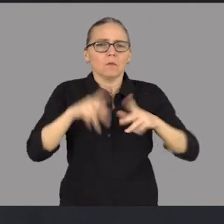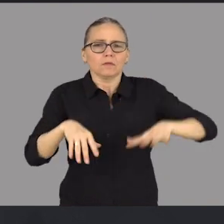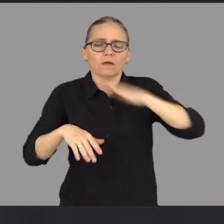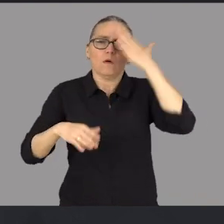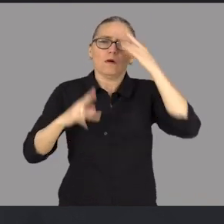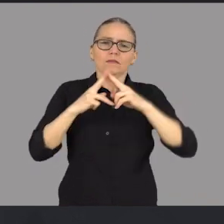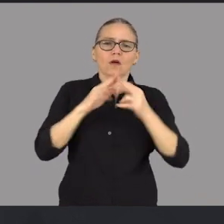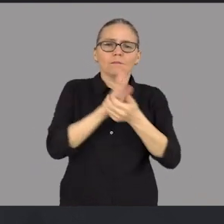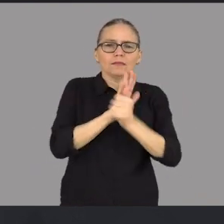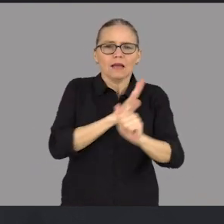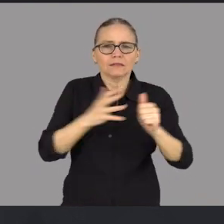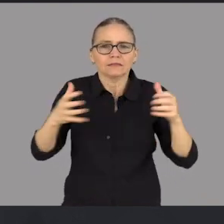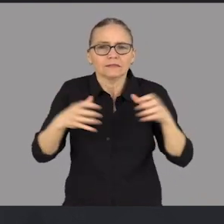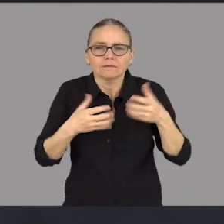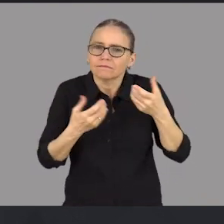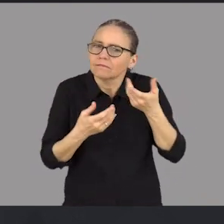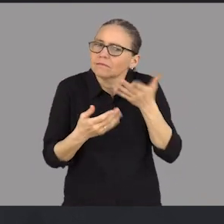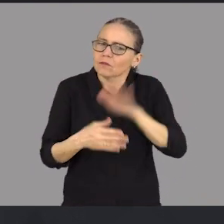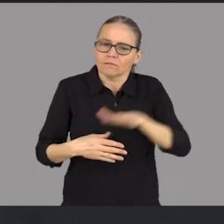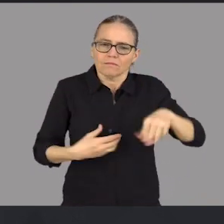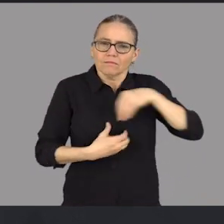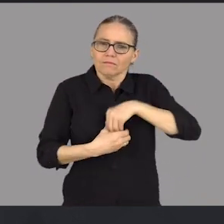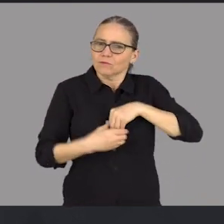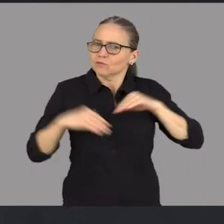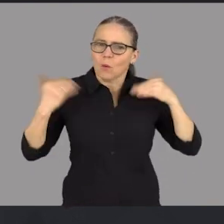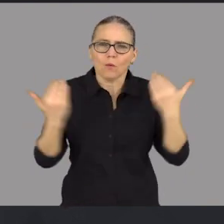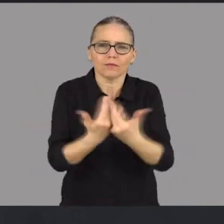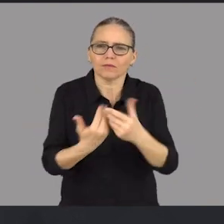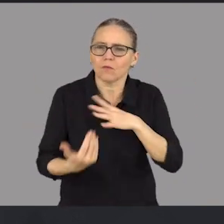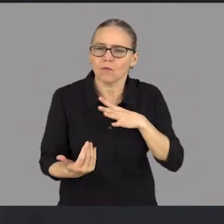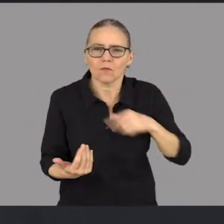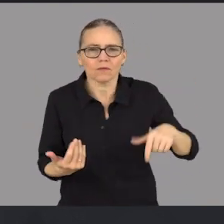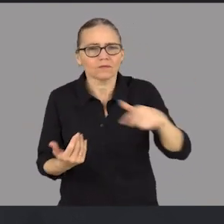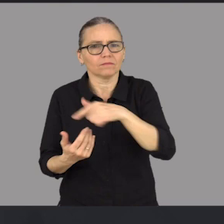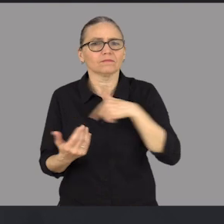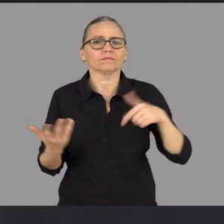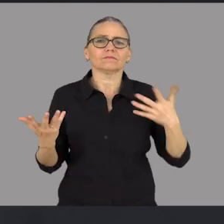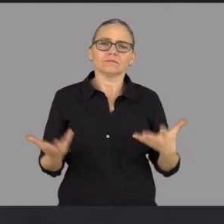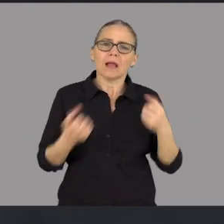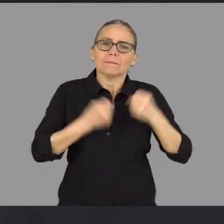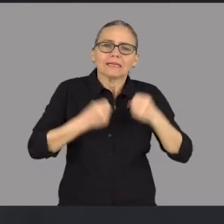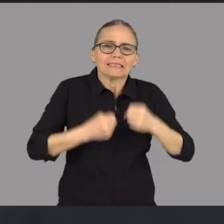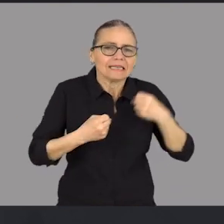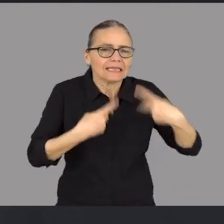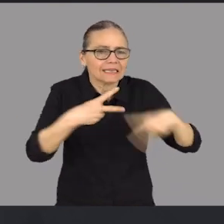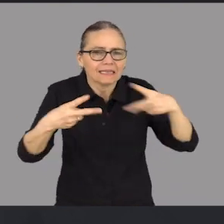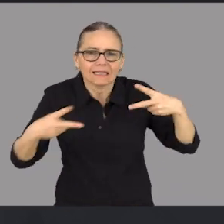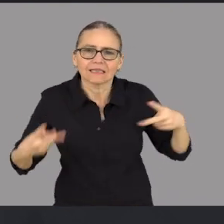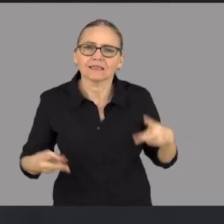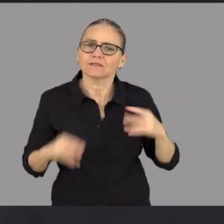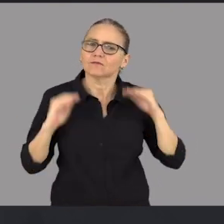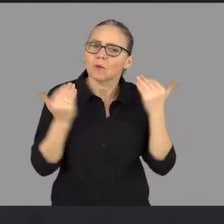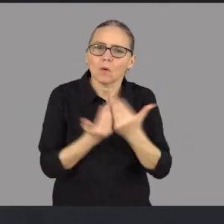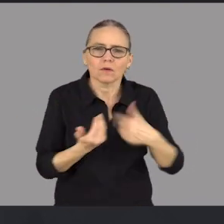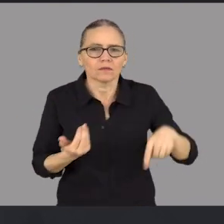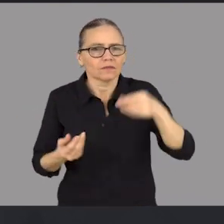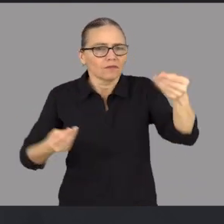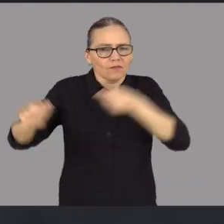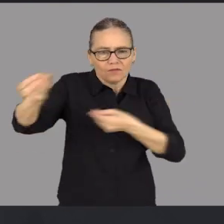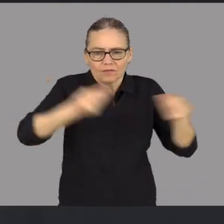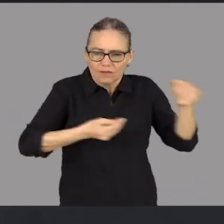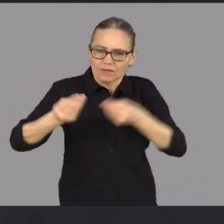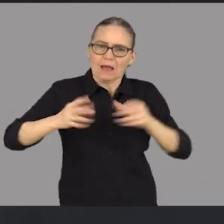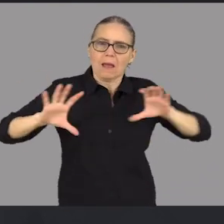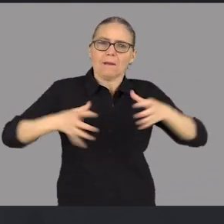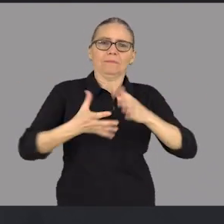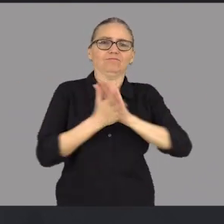piece of the puzzle, and helping people recognize everybody's innate skills and abilities that they